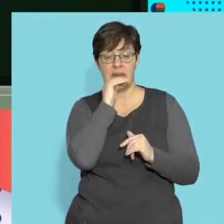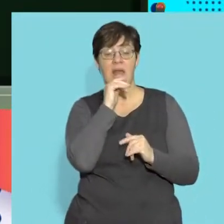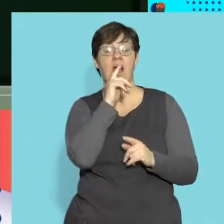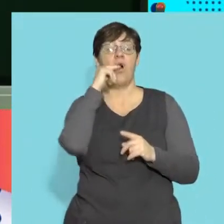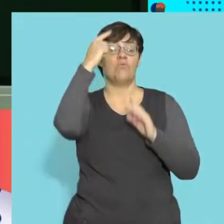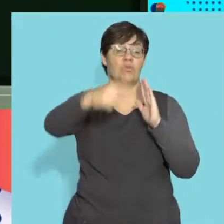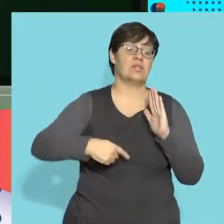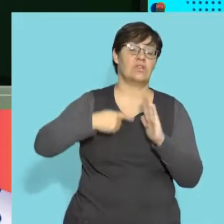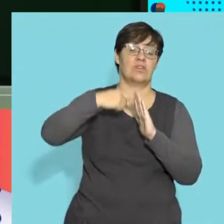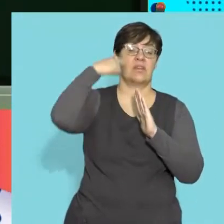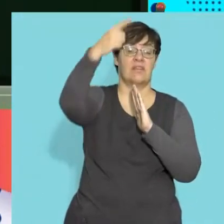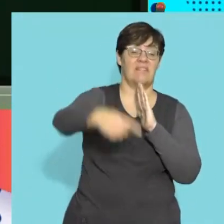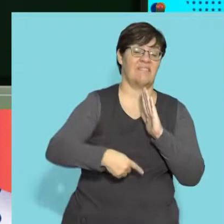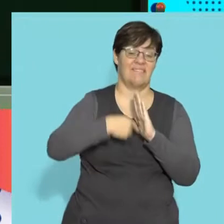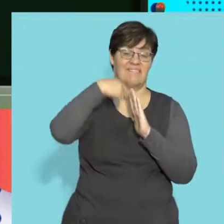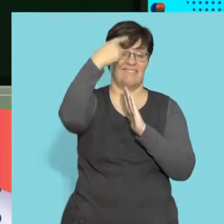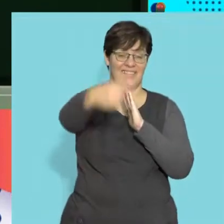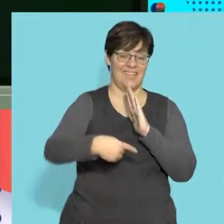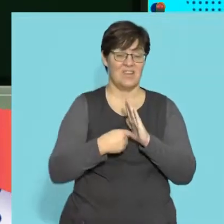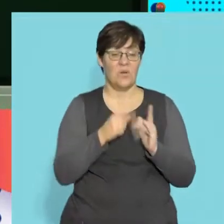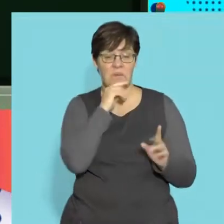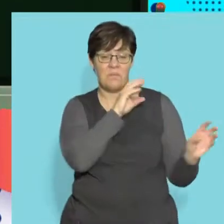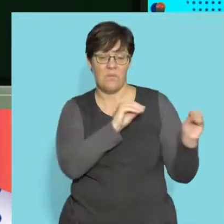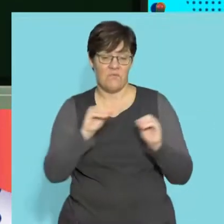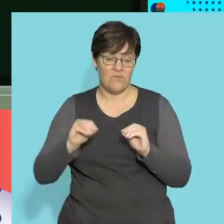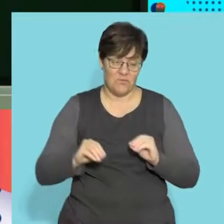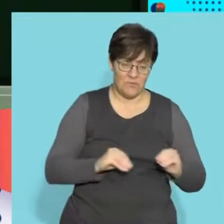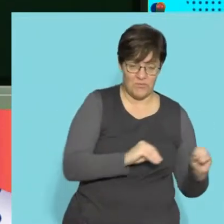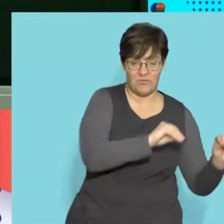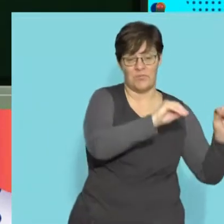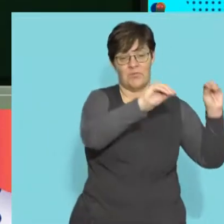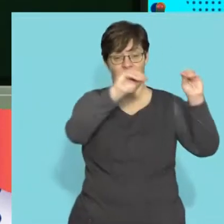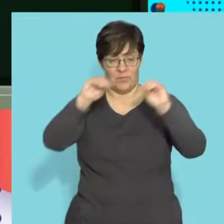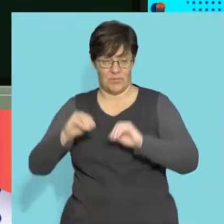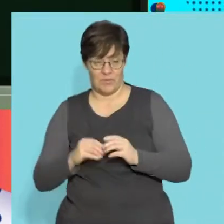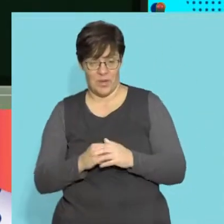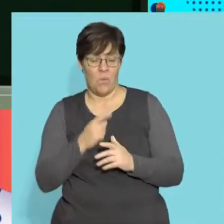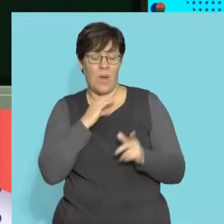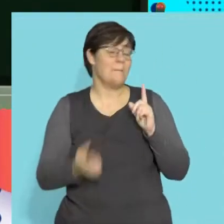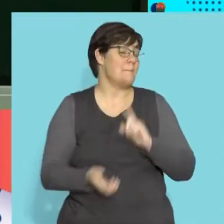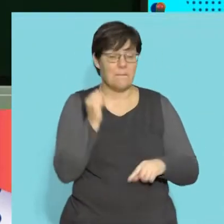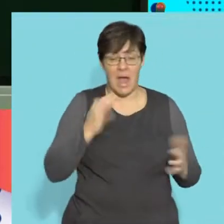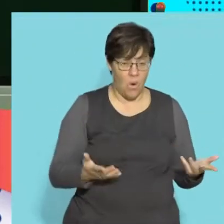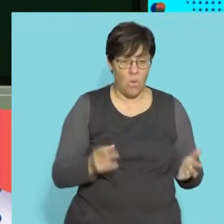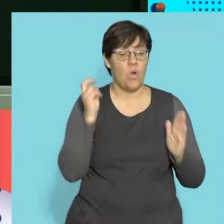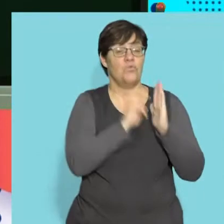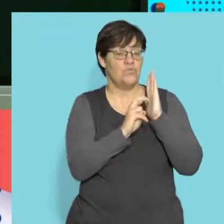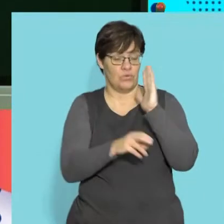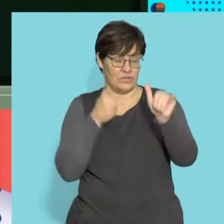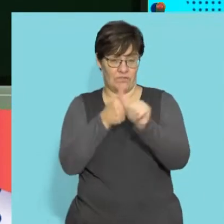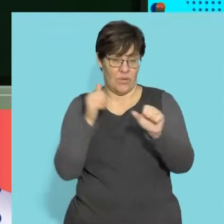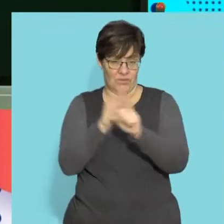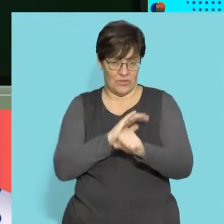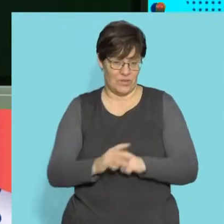get is a rotation, a movement in a particular direction. But we found it by